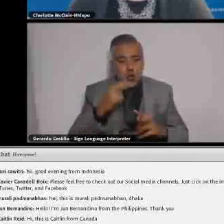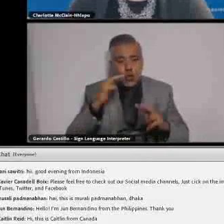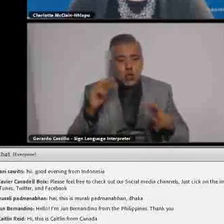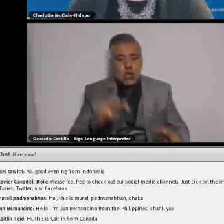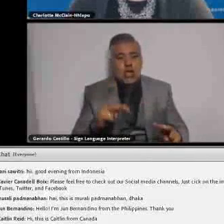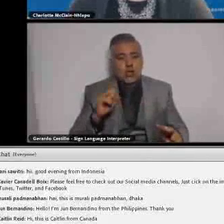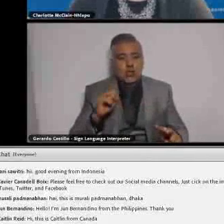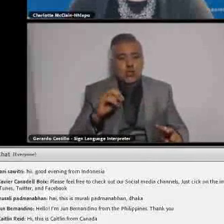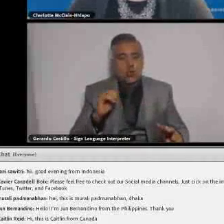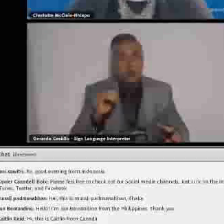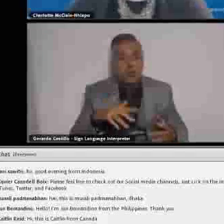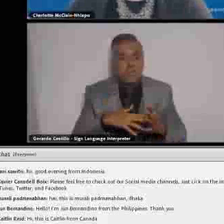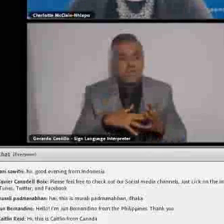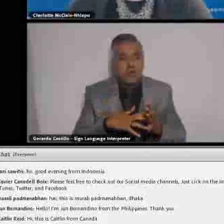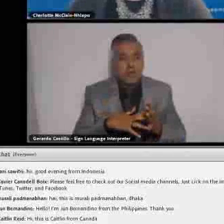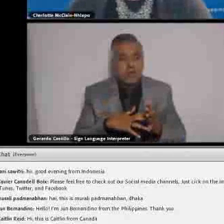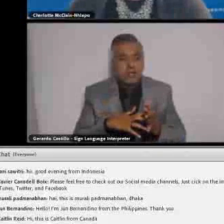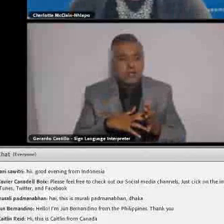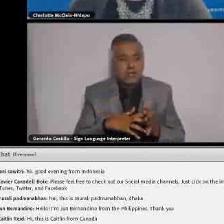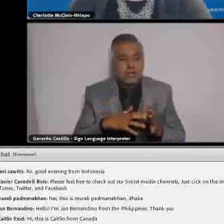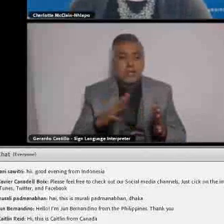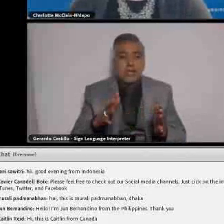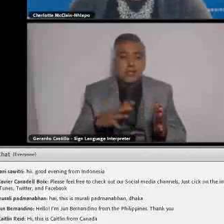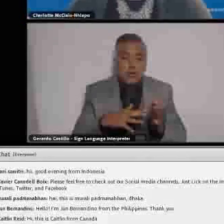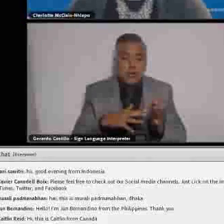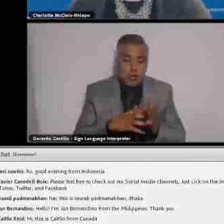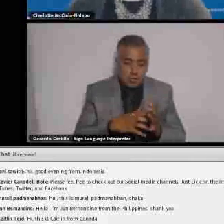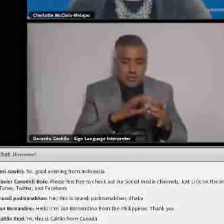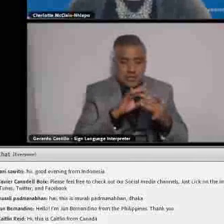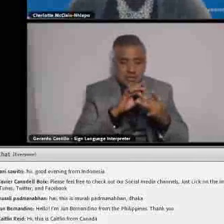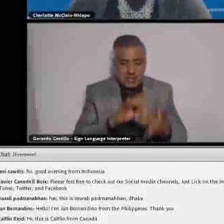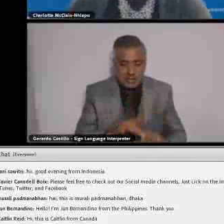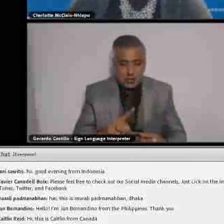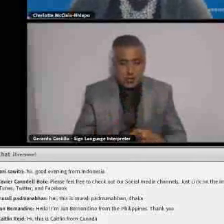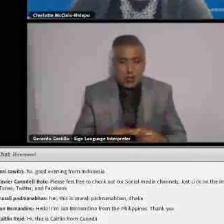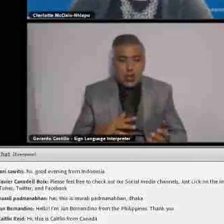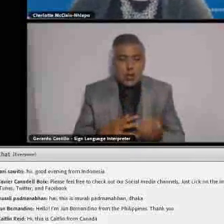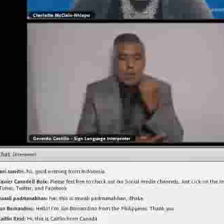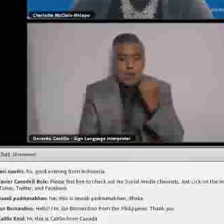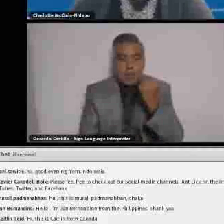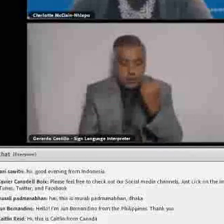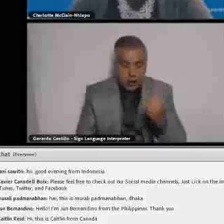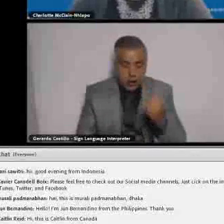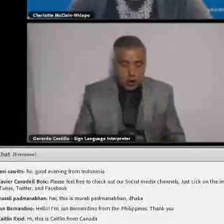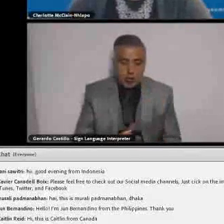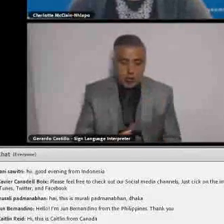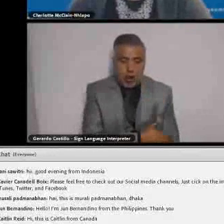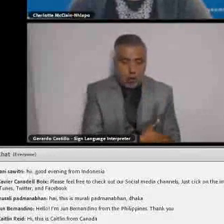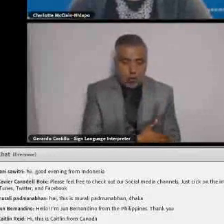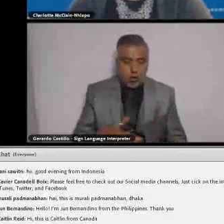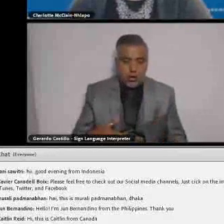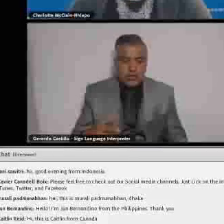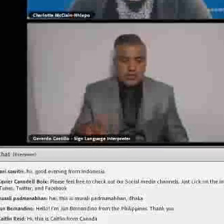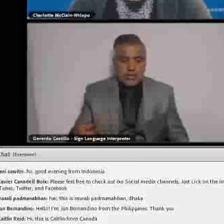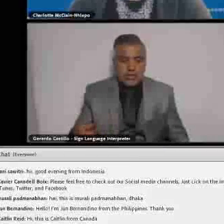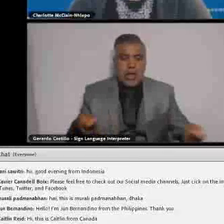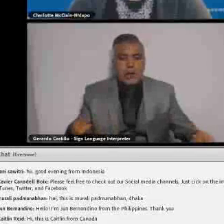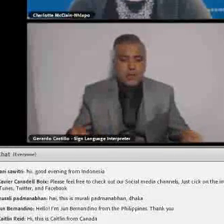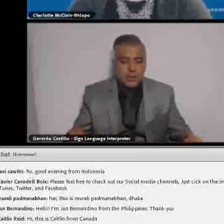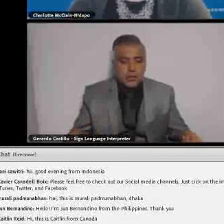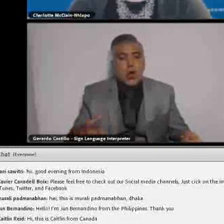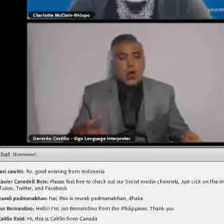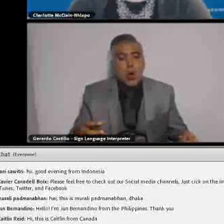will typically lead you to issues of poverty or power dynamics or access to resources, the voice people have